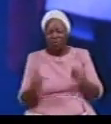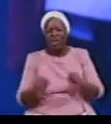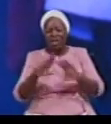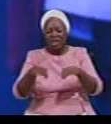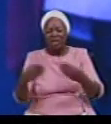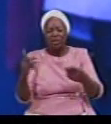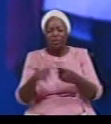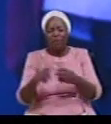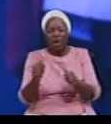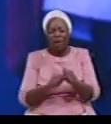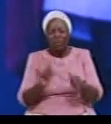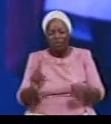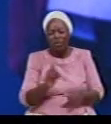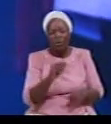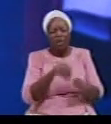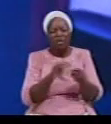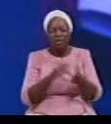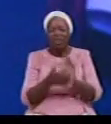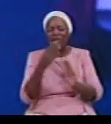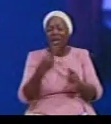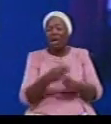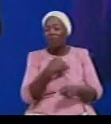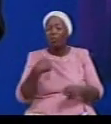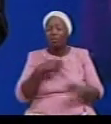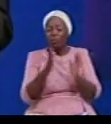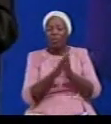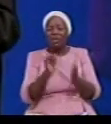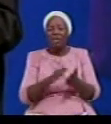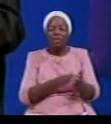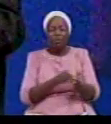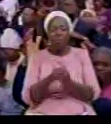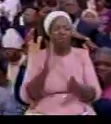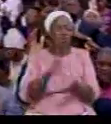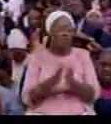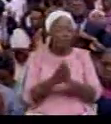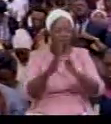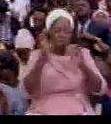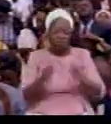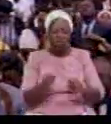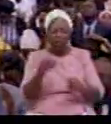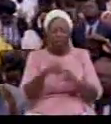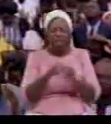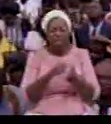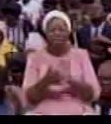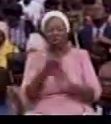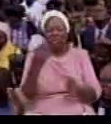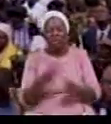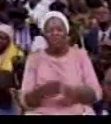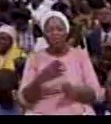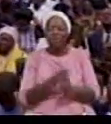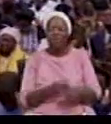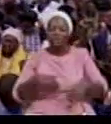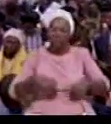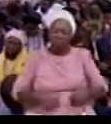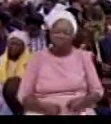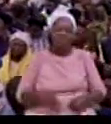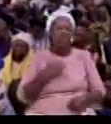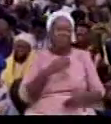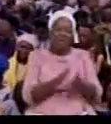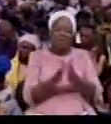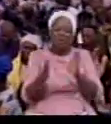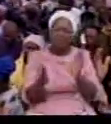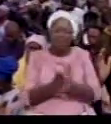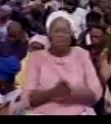unto everyone. And we pray the weak will become strong, the infirm will